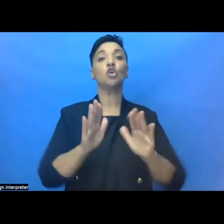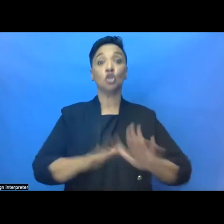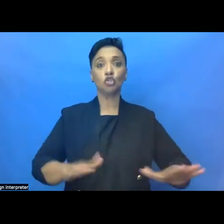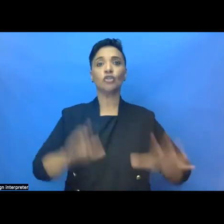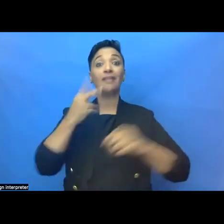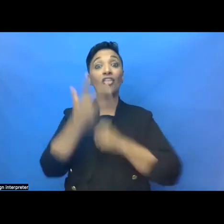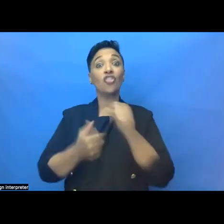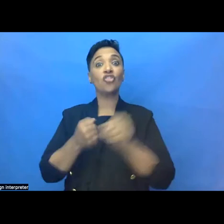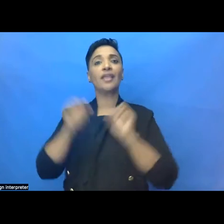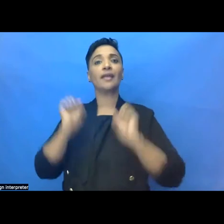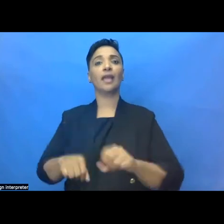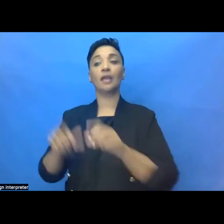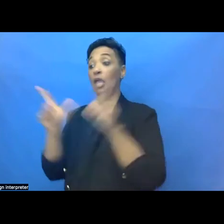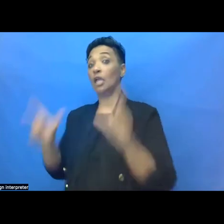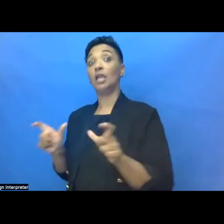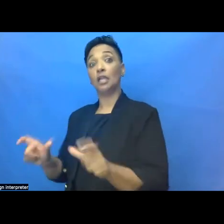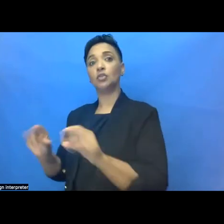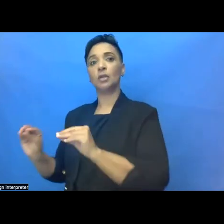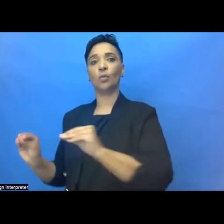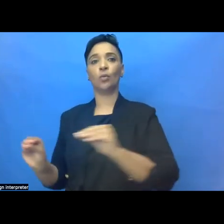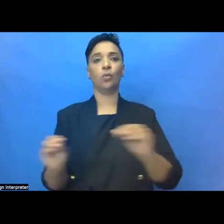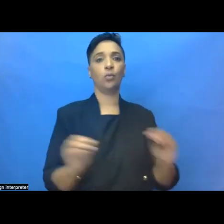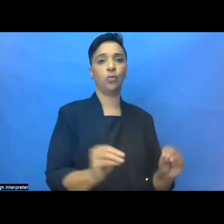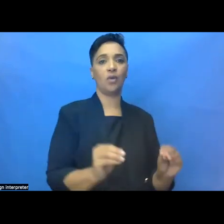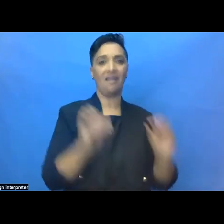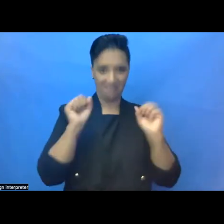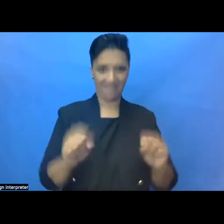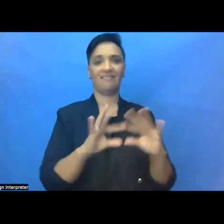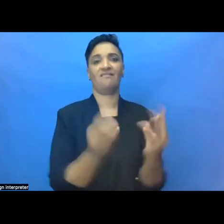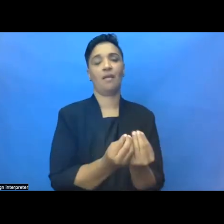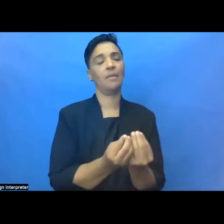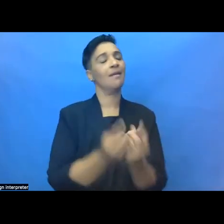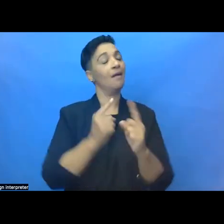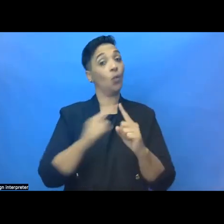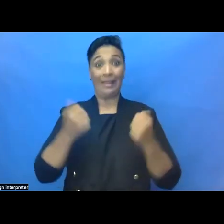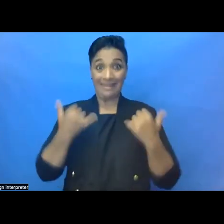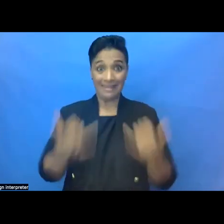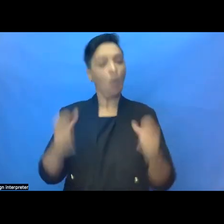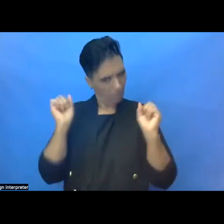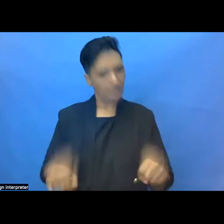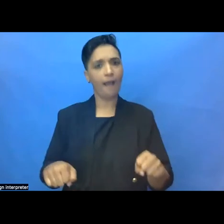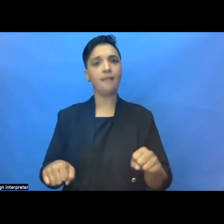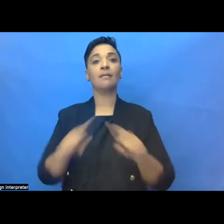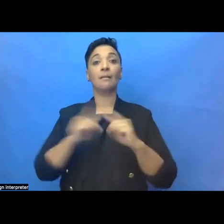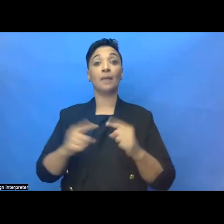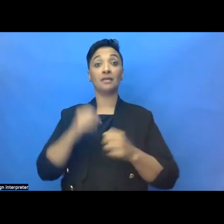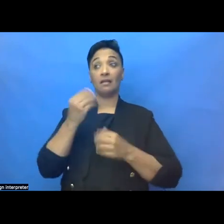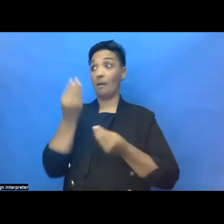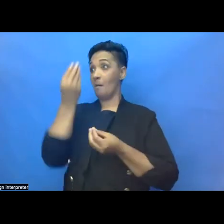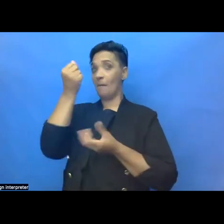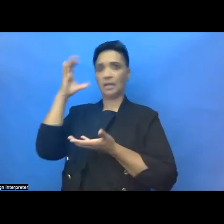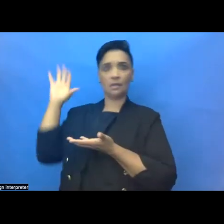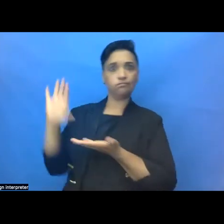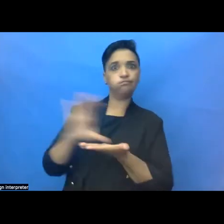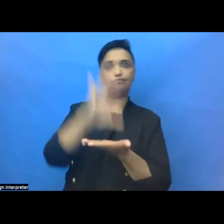families, if not more immediately. But there needs to be a commitment. So all that international relief money that is pouring in where